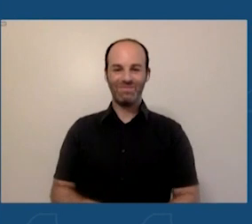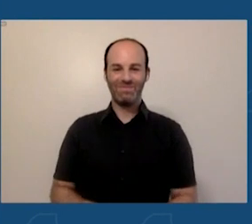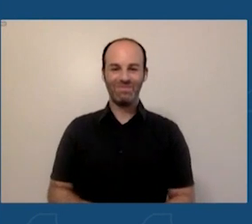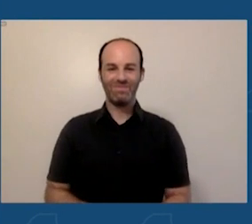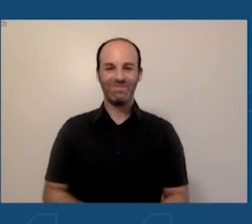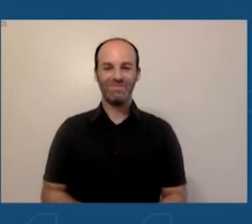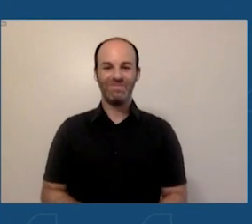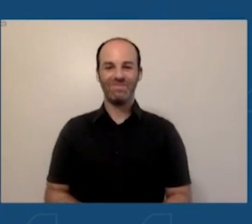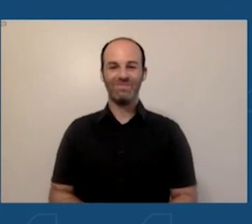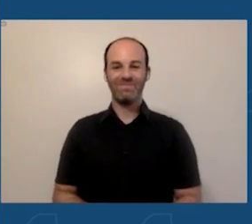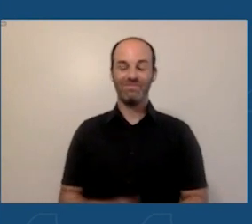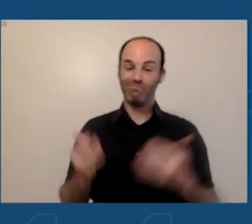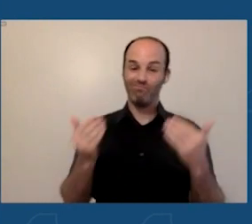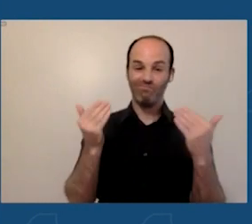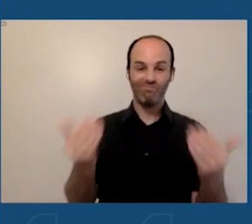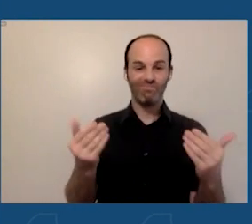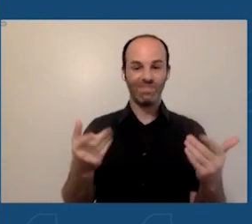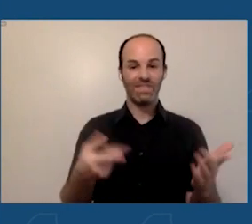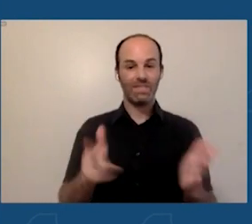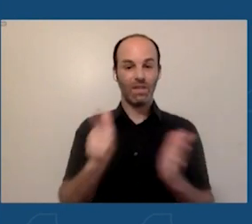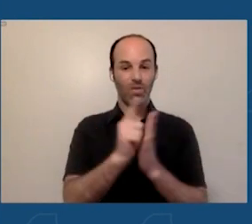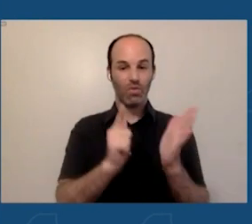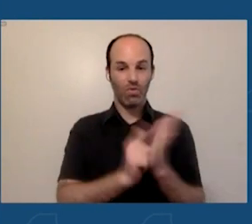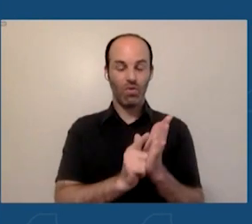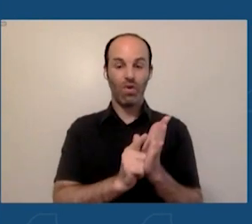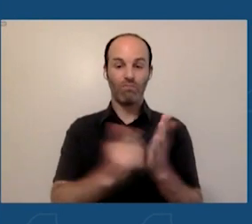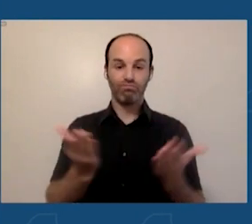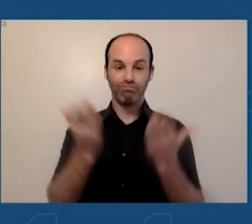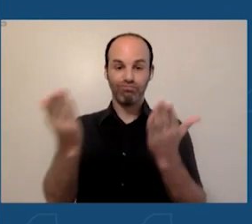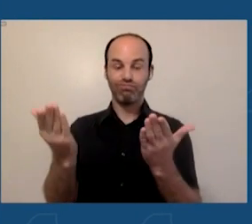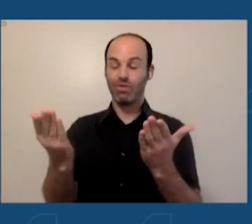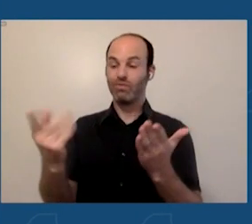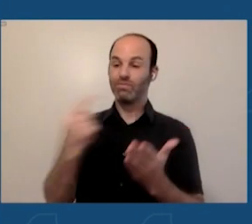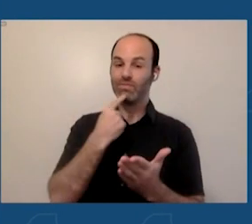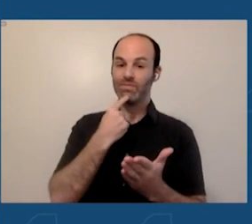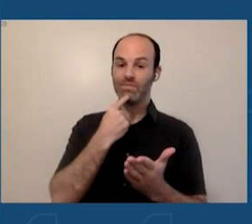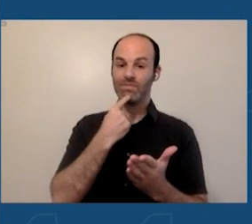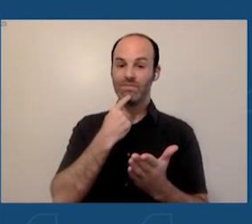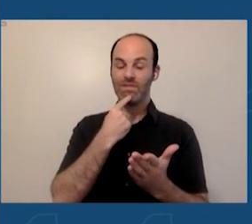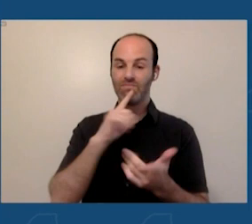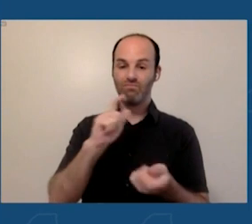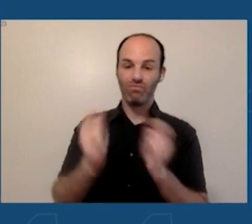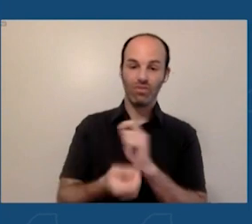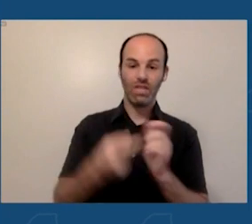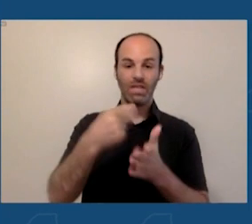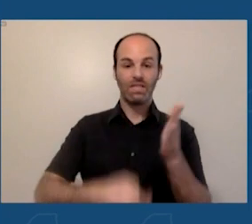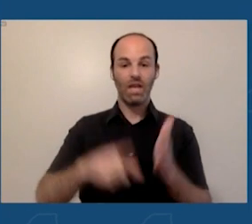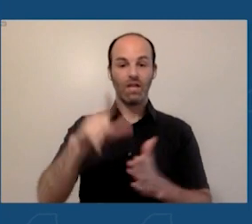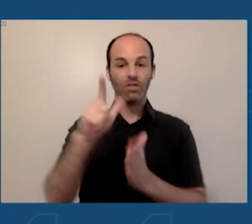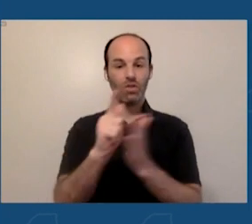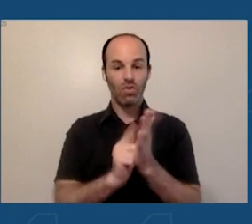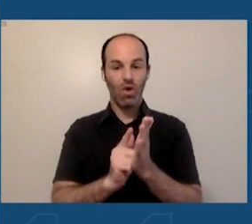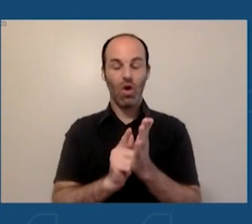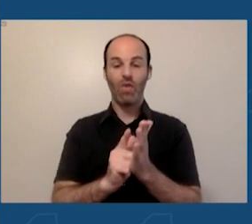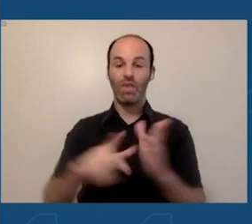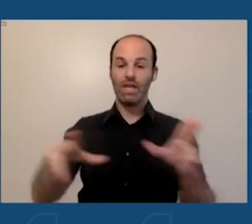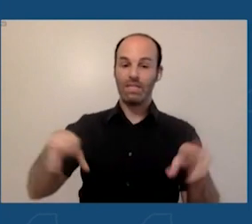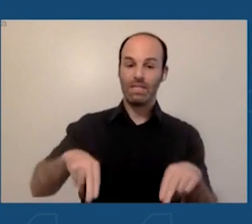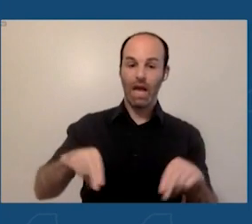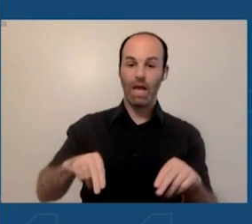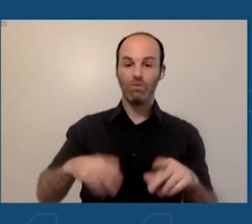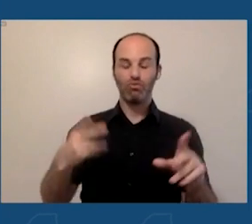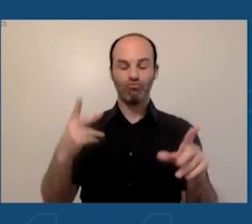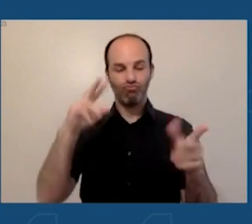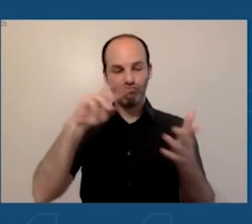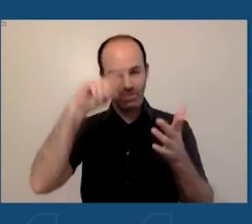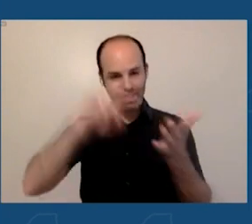Here we go, and this is the bill proposed. It says amending the tax law that diapers intended for human use. I won't get